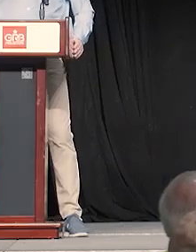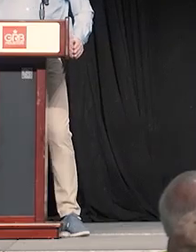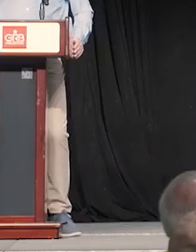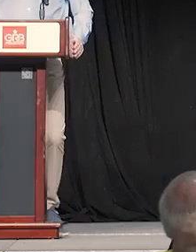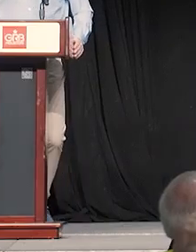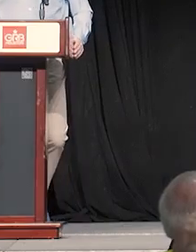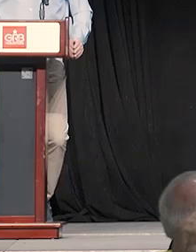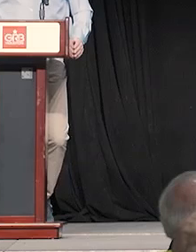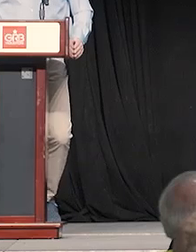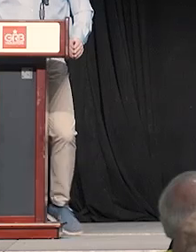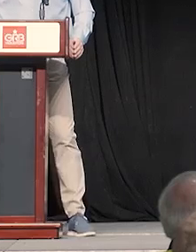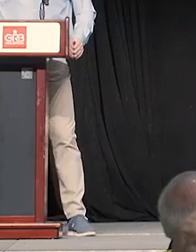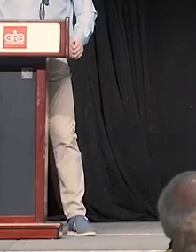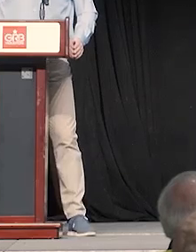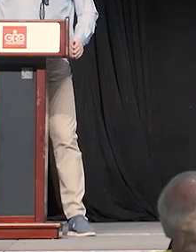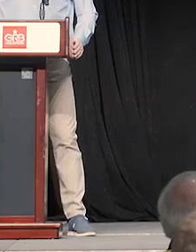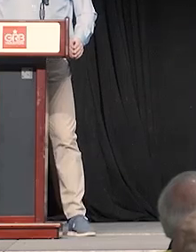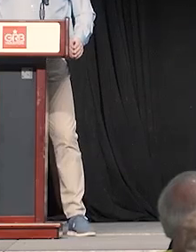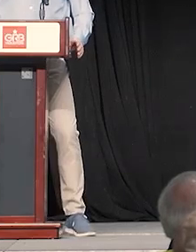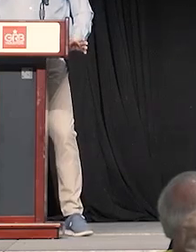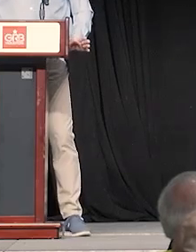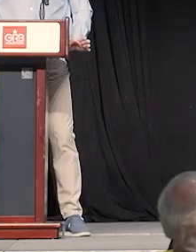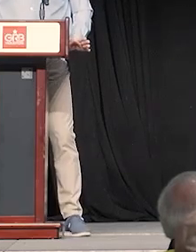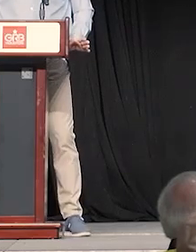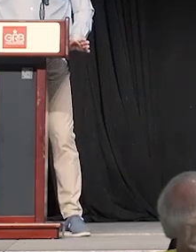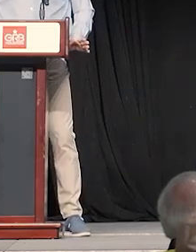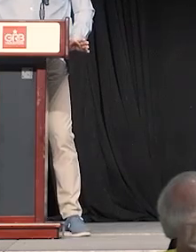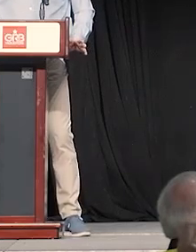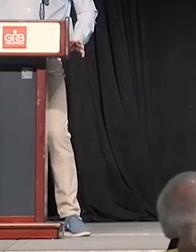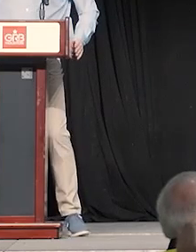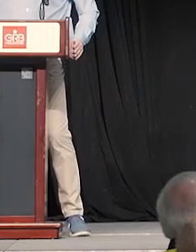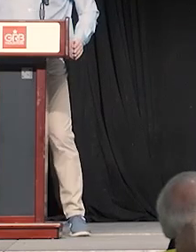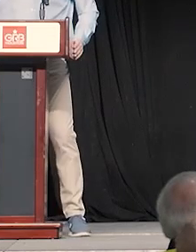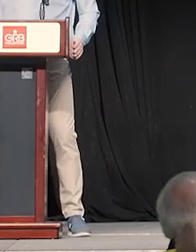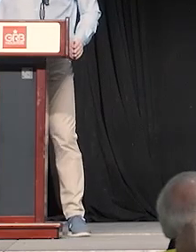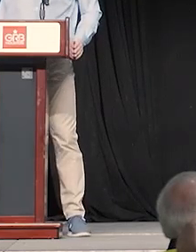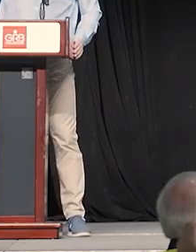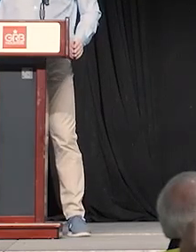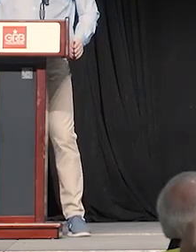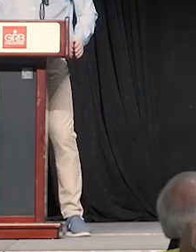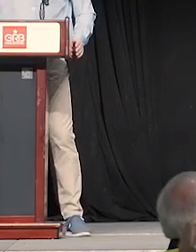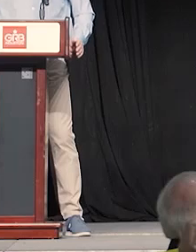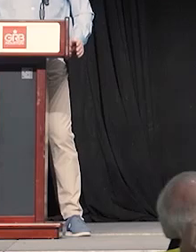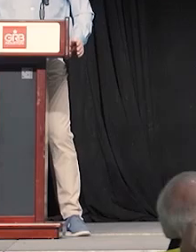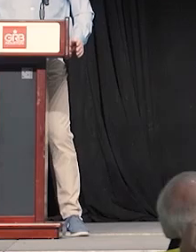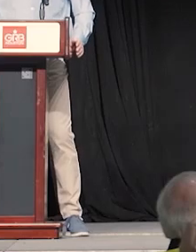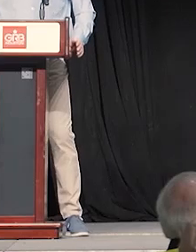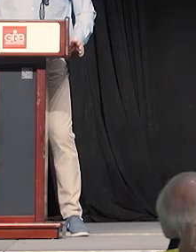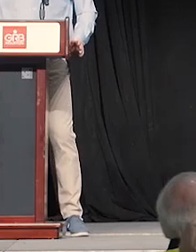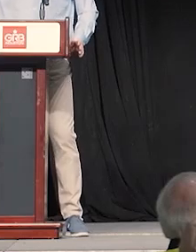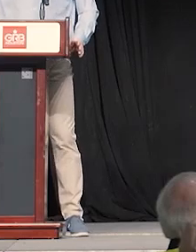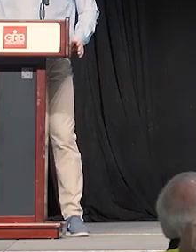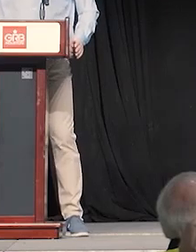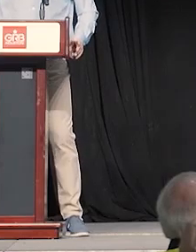mentioned this in the previous panel, that it only takes one. And I actually usually show this slide in a hurricane preparedness talk because